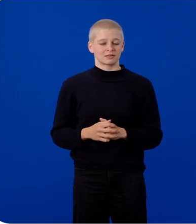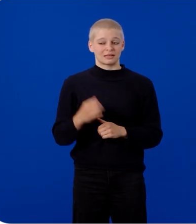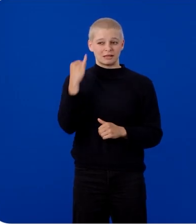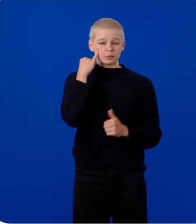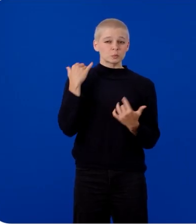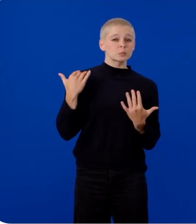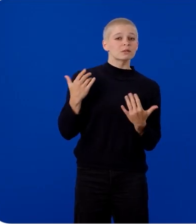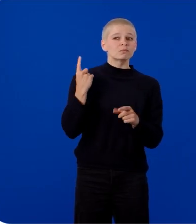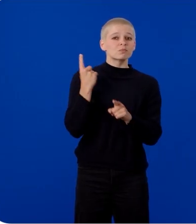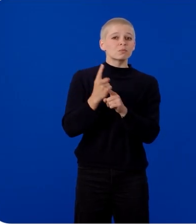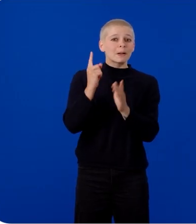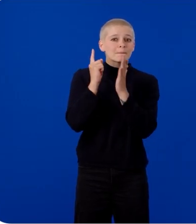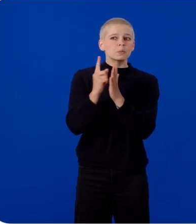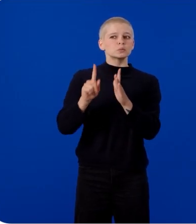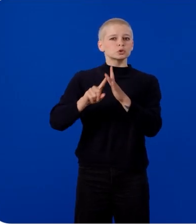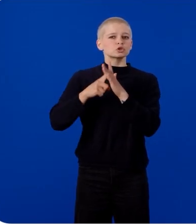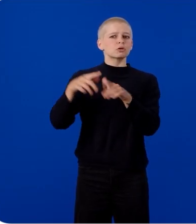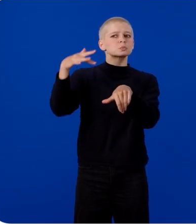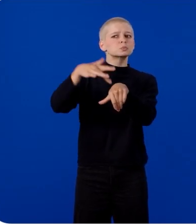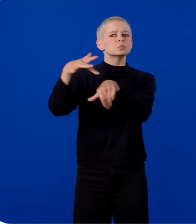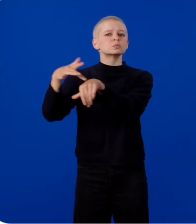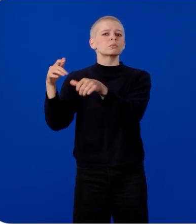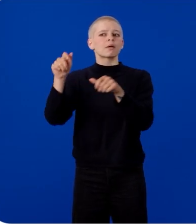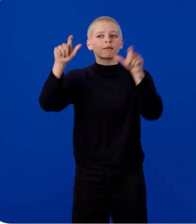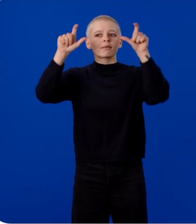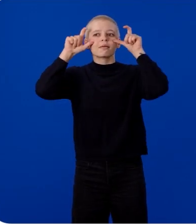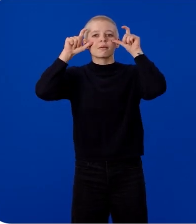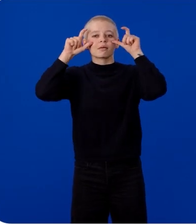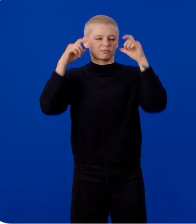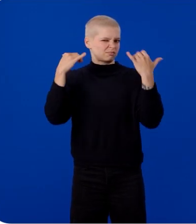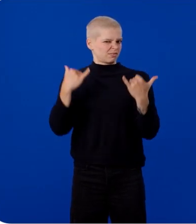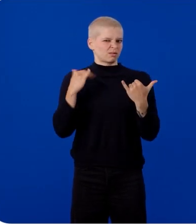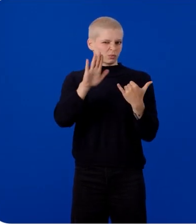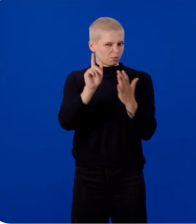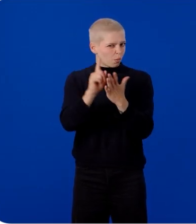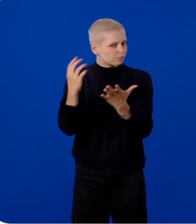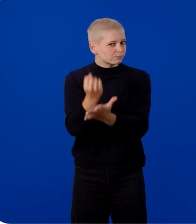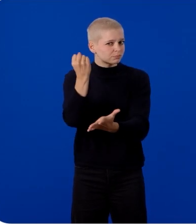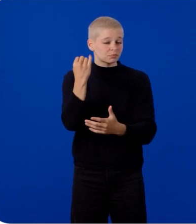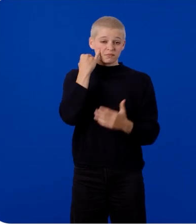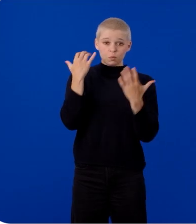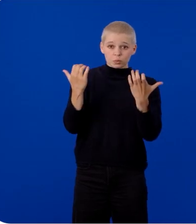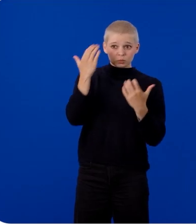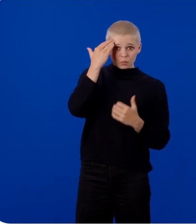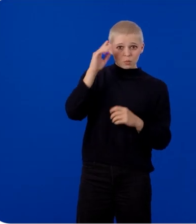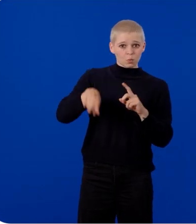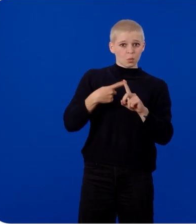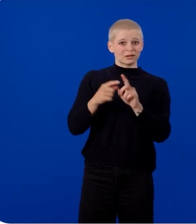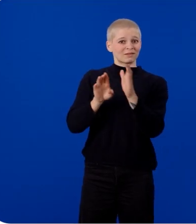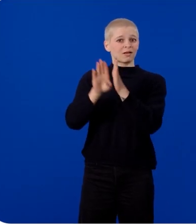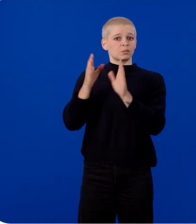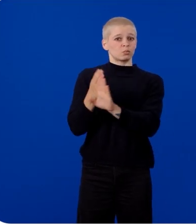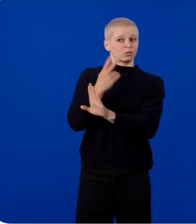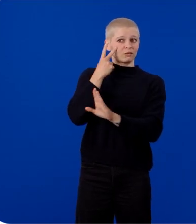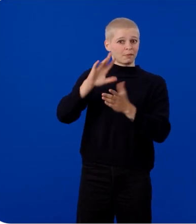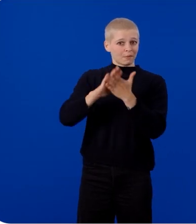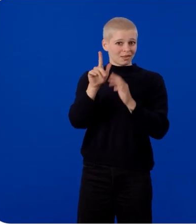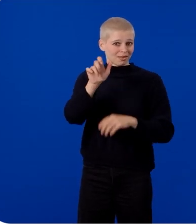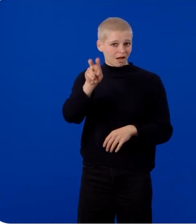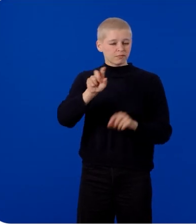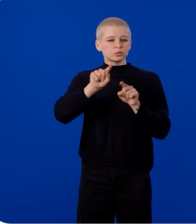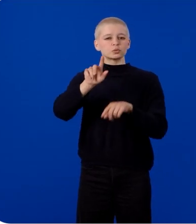AI glasses, this is it. If you would like to be notified when Developer Preview goes live later this year, head to